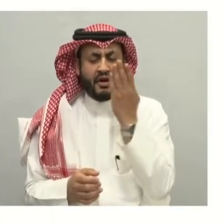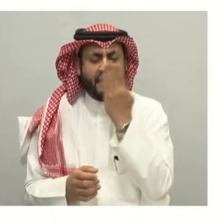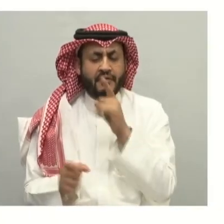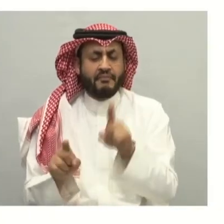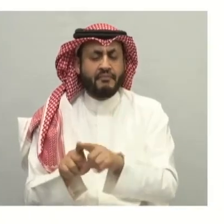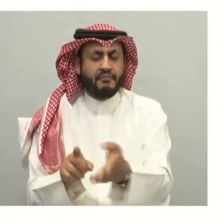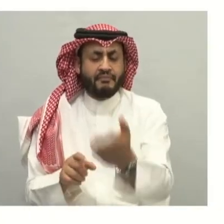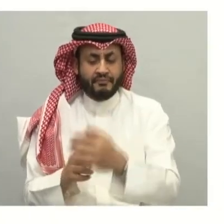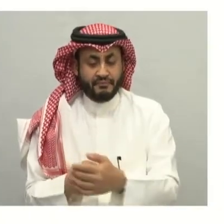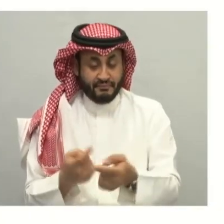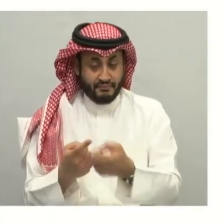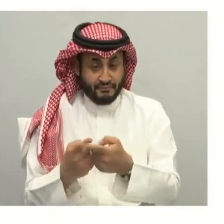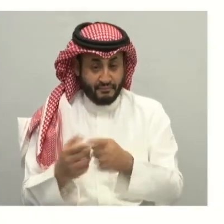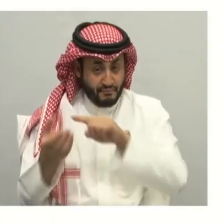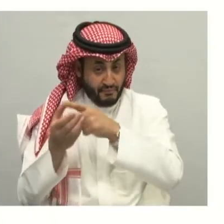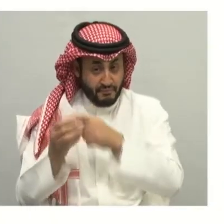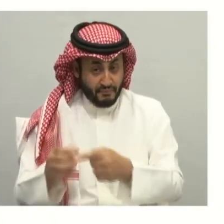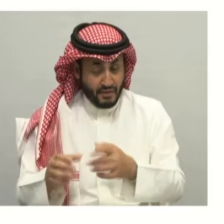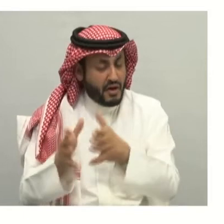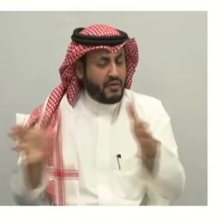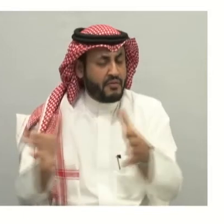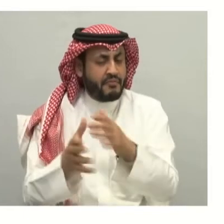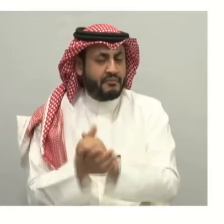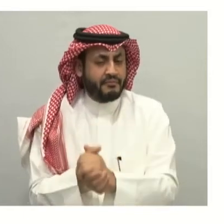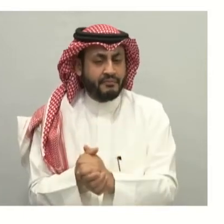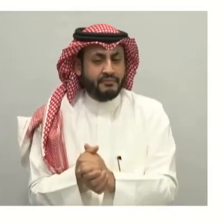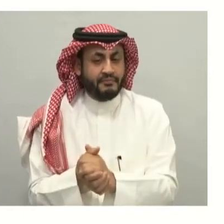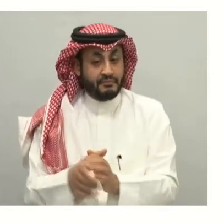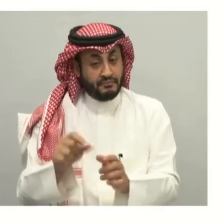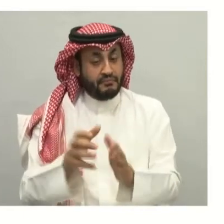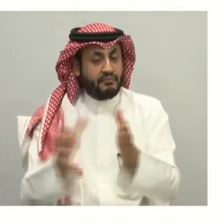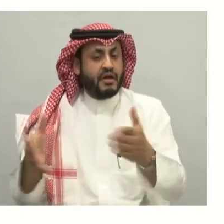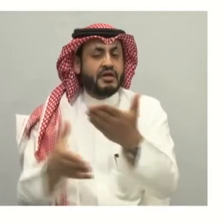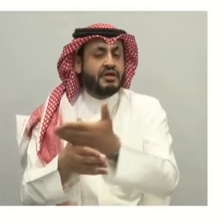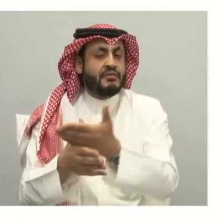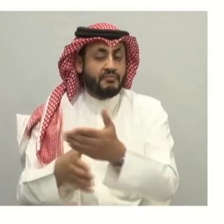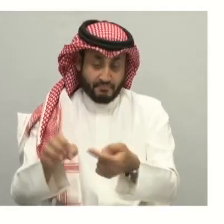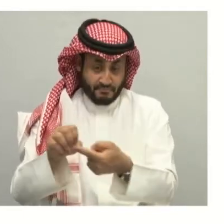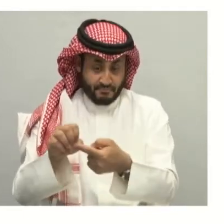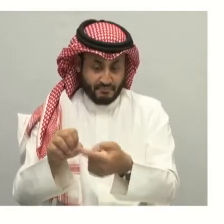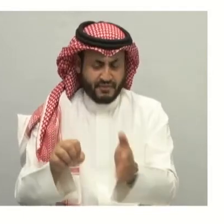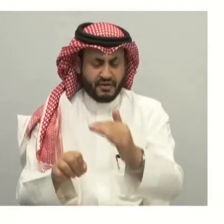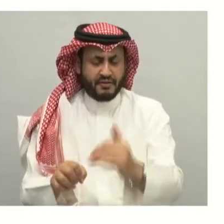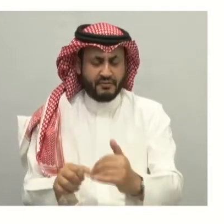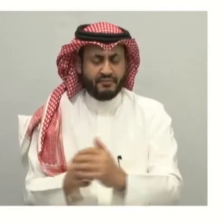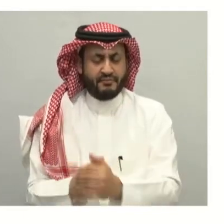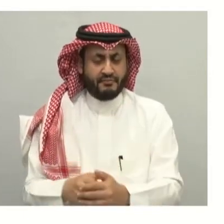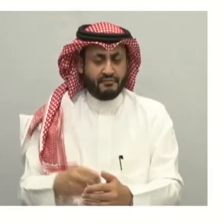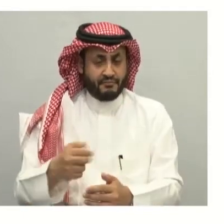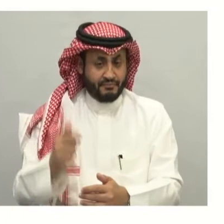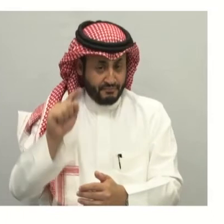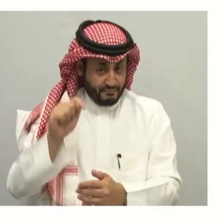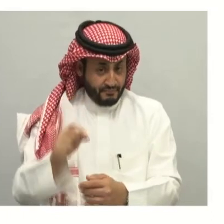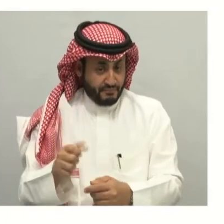together. The first one is made. Is it long or short? Long, excellent. Hat, the A in hat,